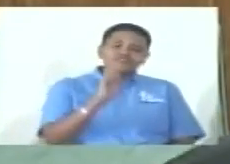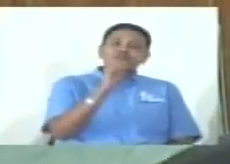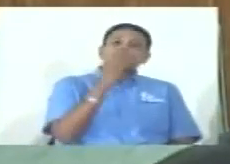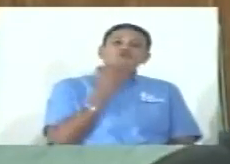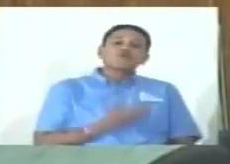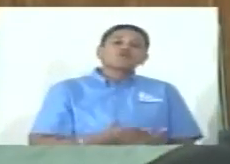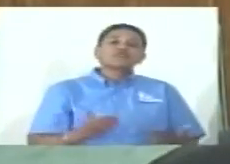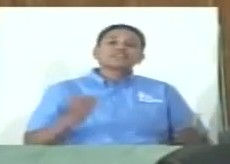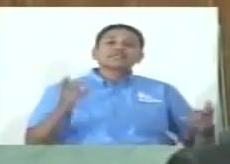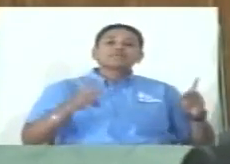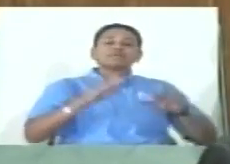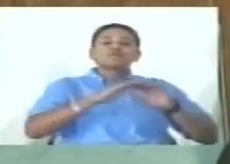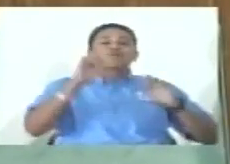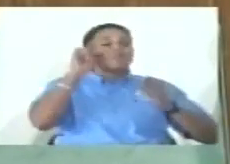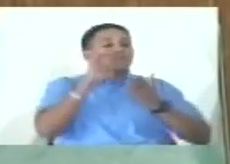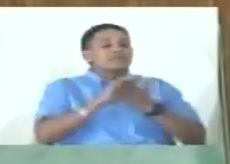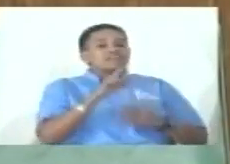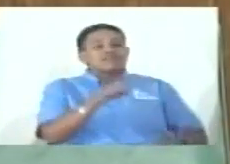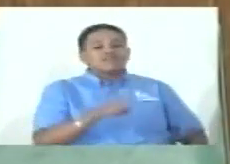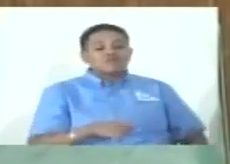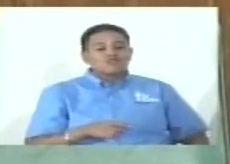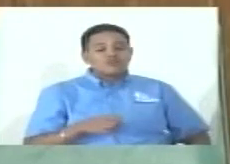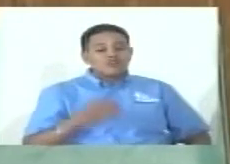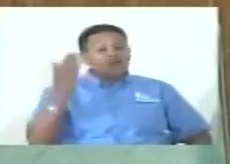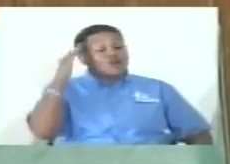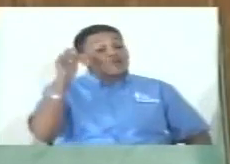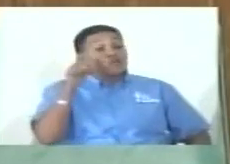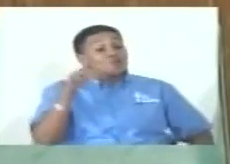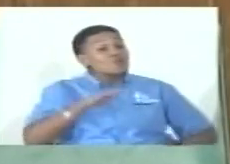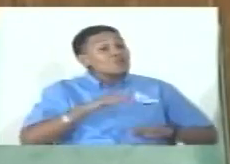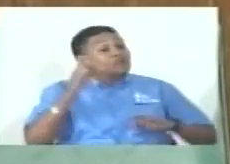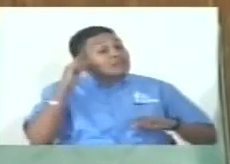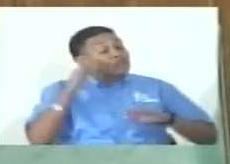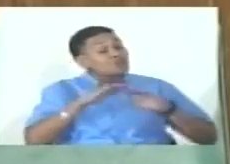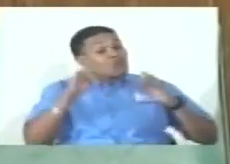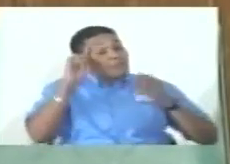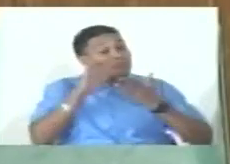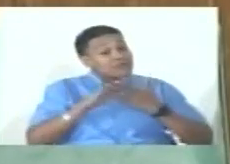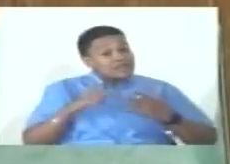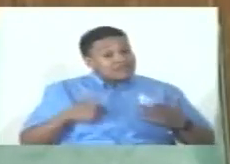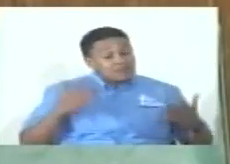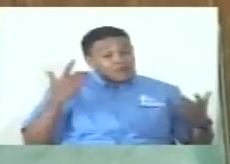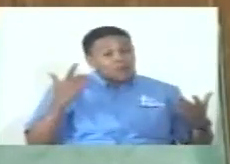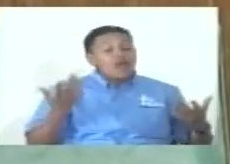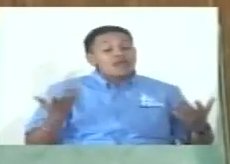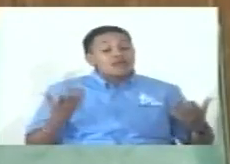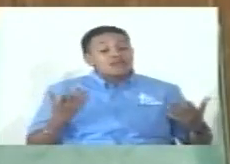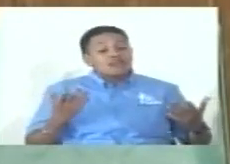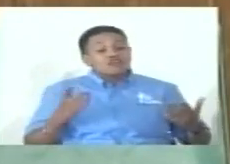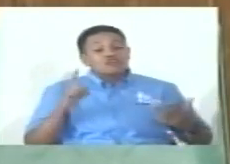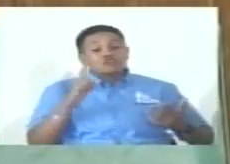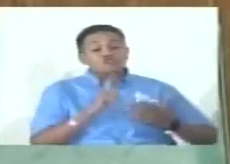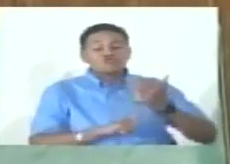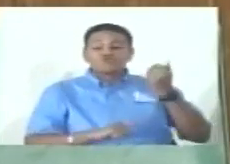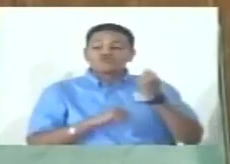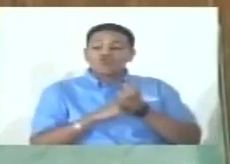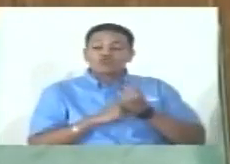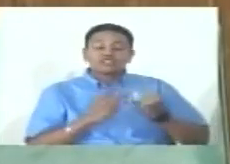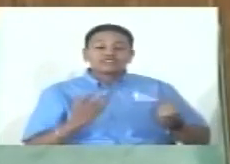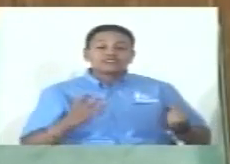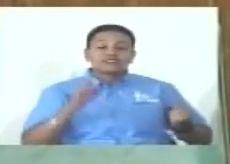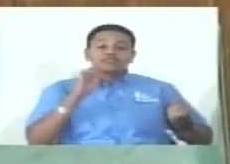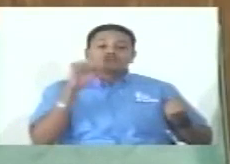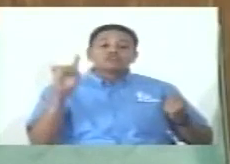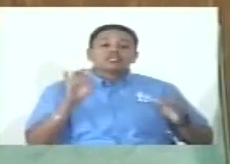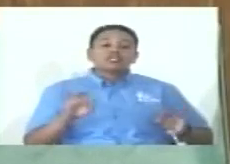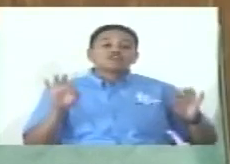I don't know who you think don't believe me. Because, Mr. President, trust is